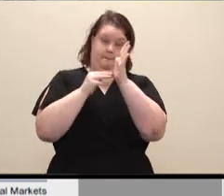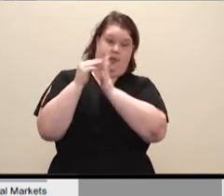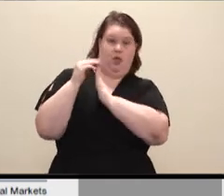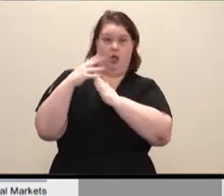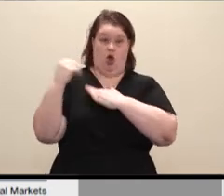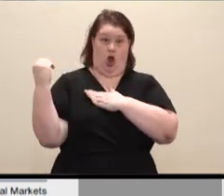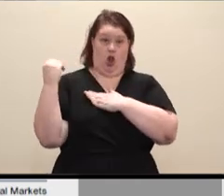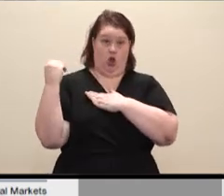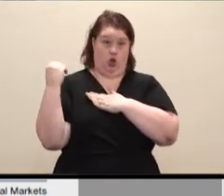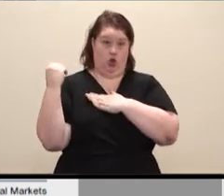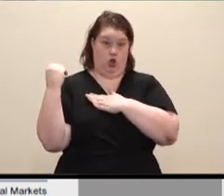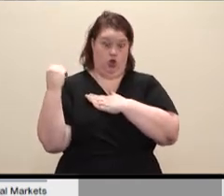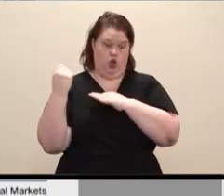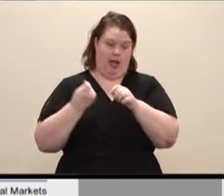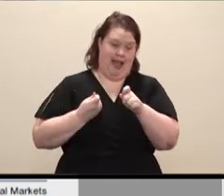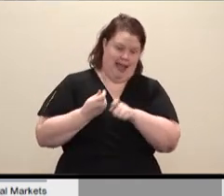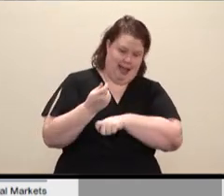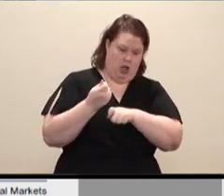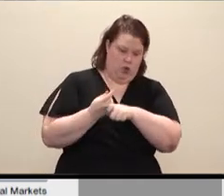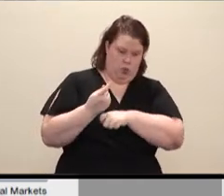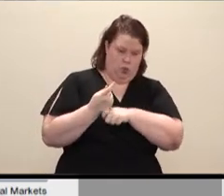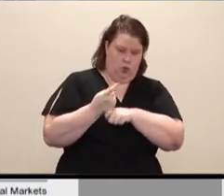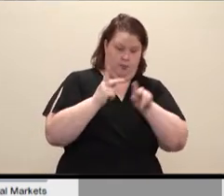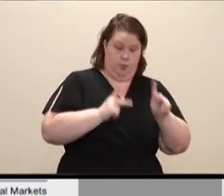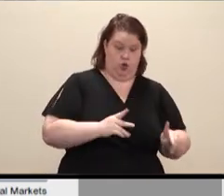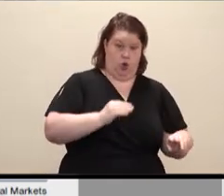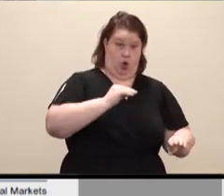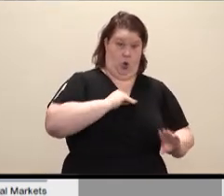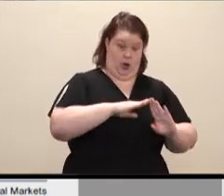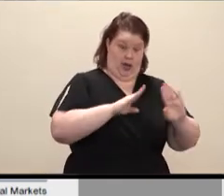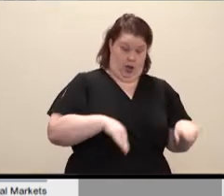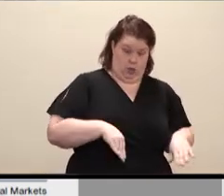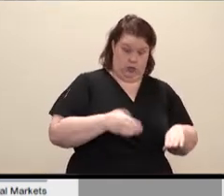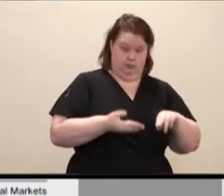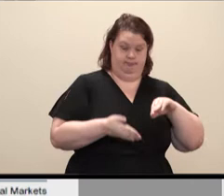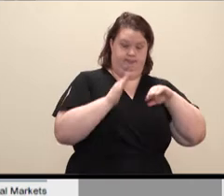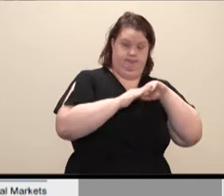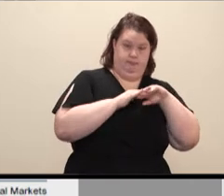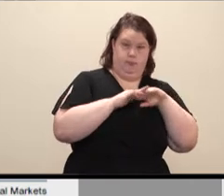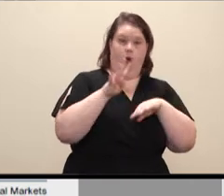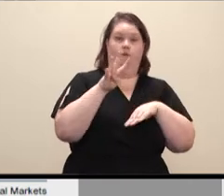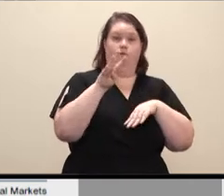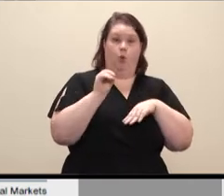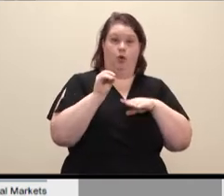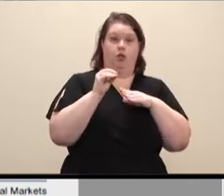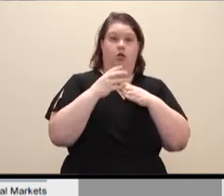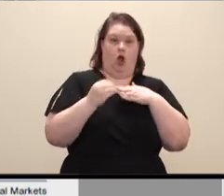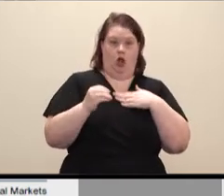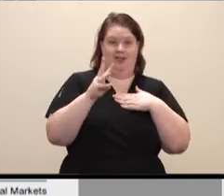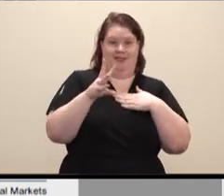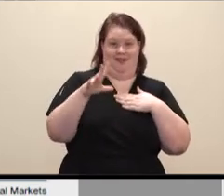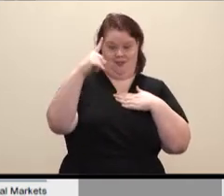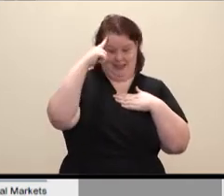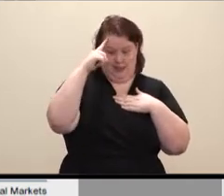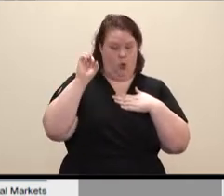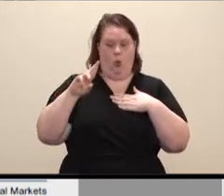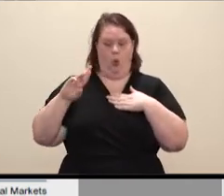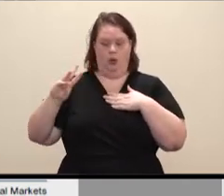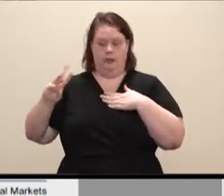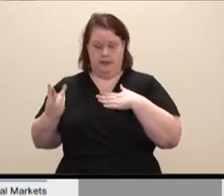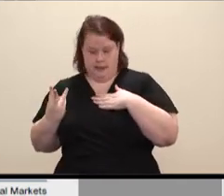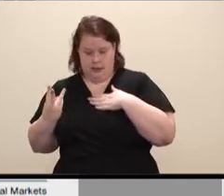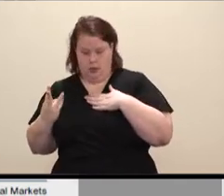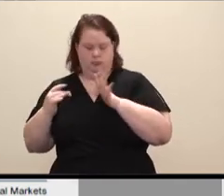scenario, on an annual basis, that would cost a homeowner $40.65 or